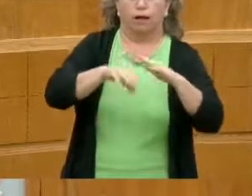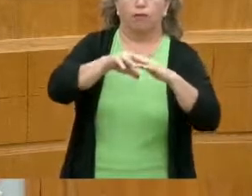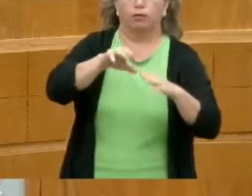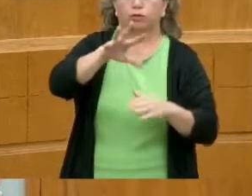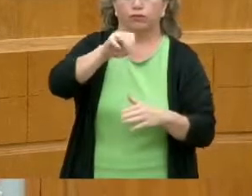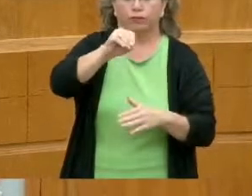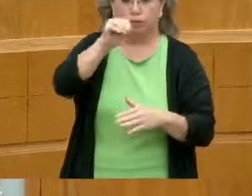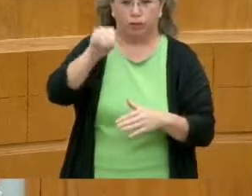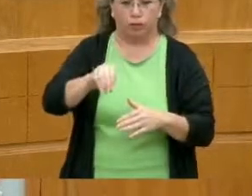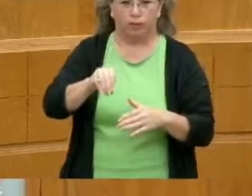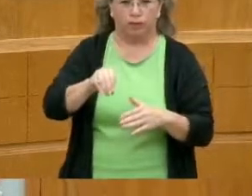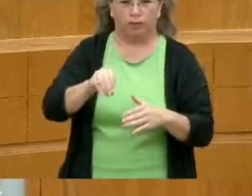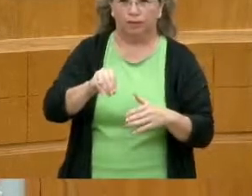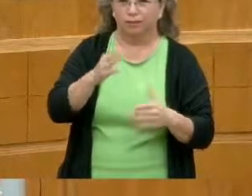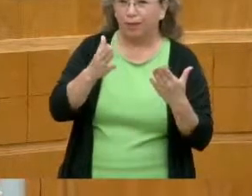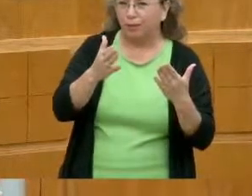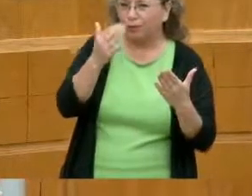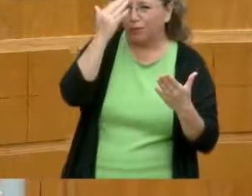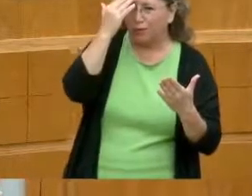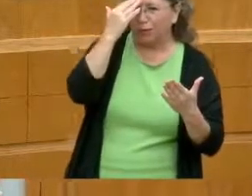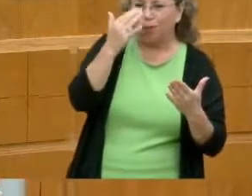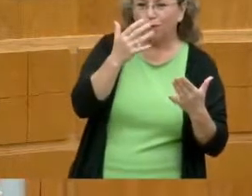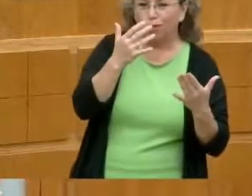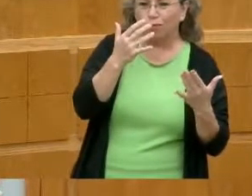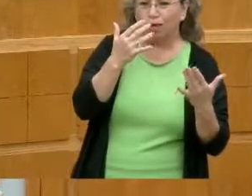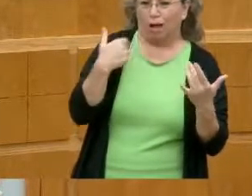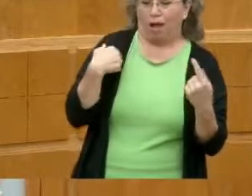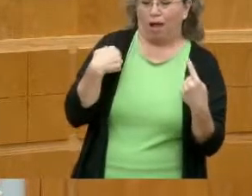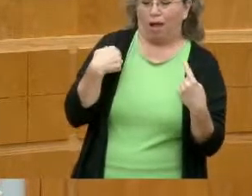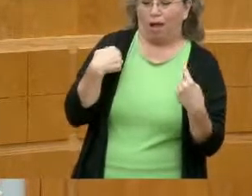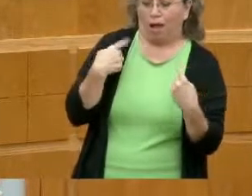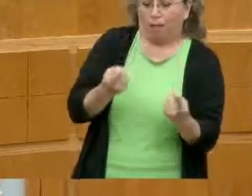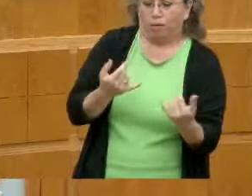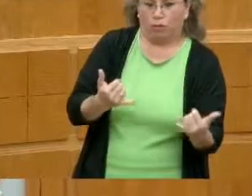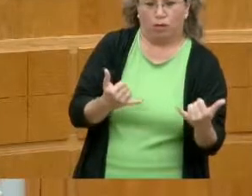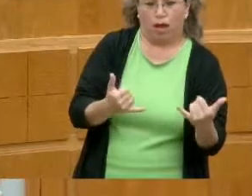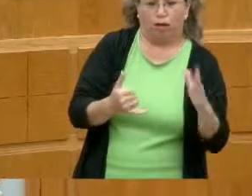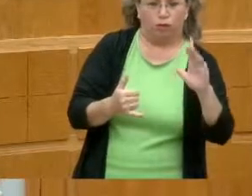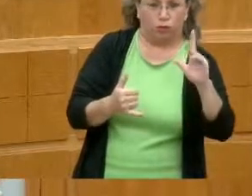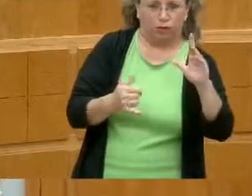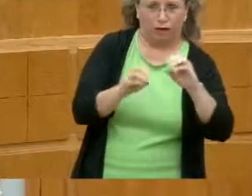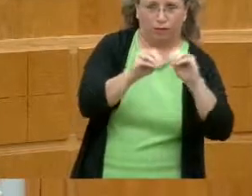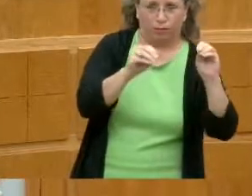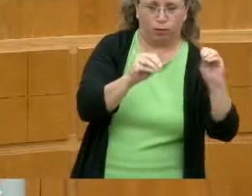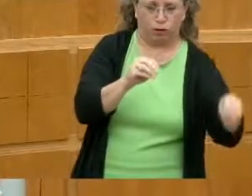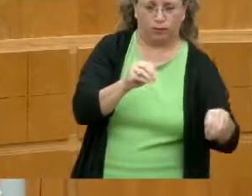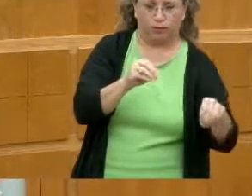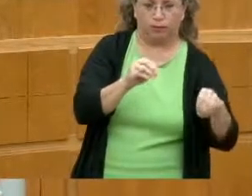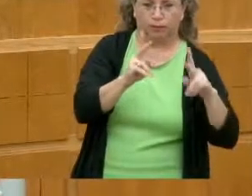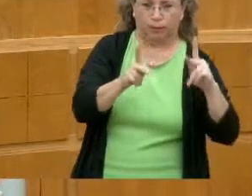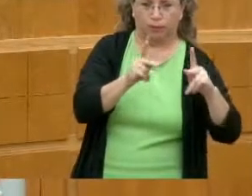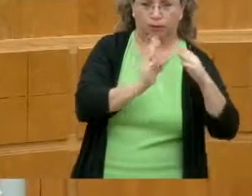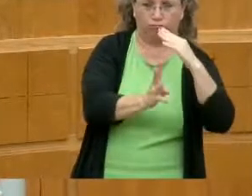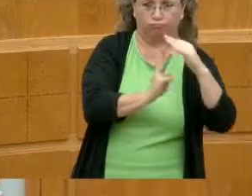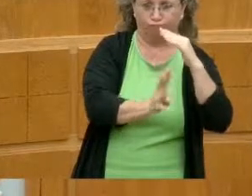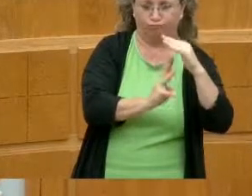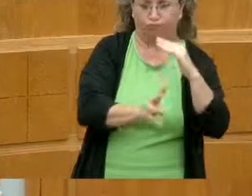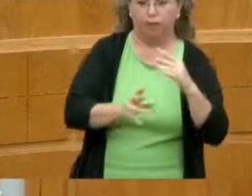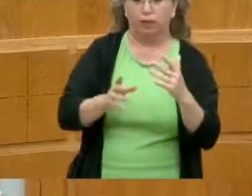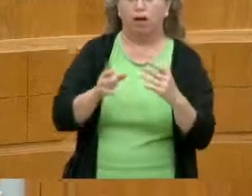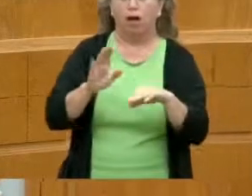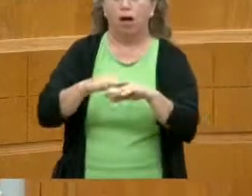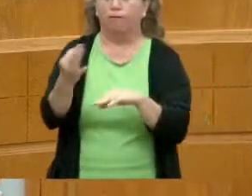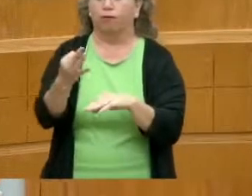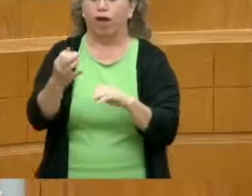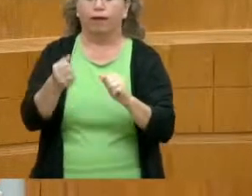recall they can open today, but at 25% occupancy. So as on Friday, they can go up to 50%.